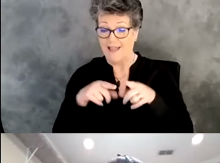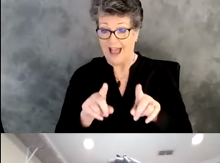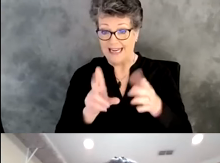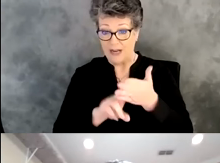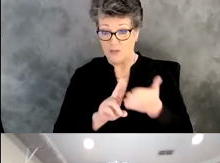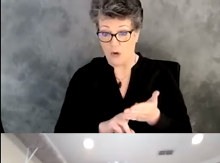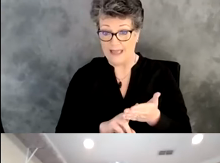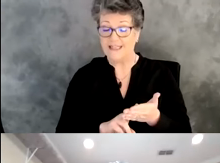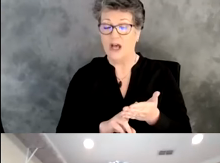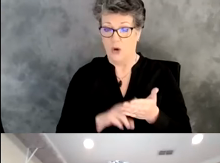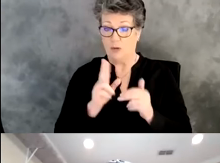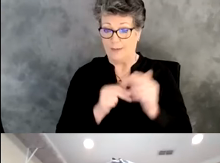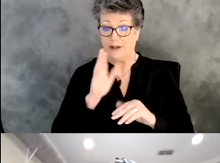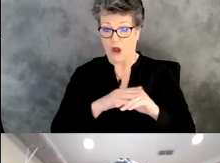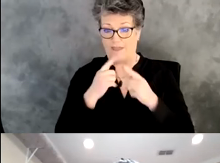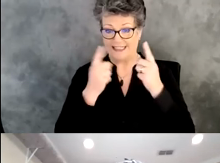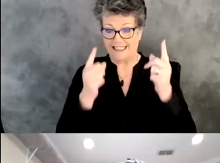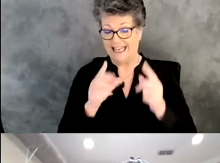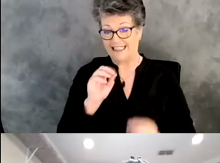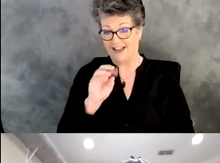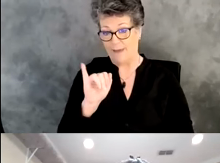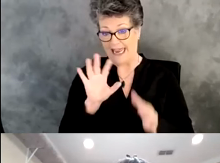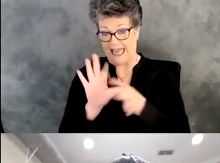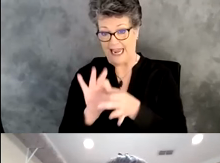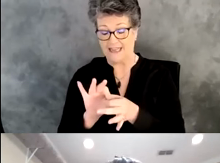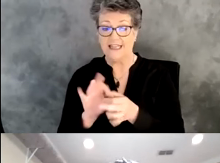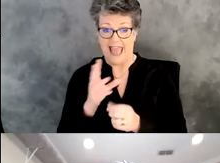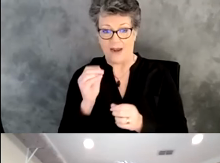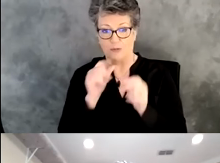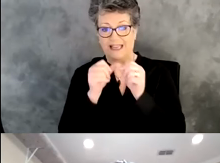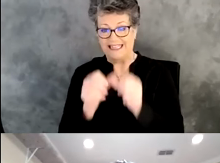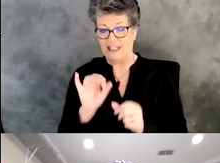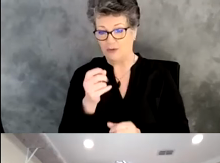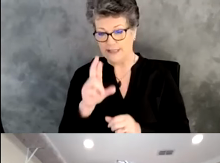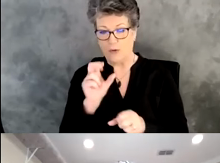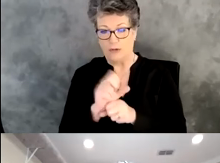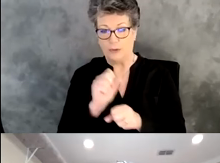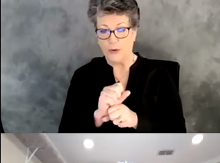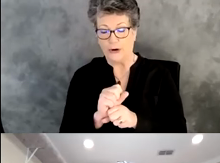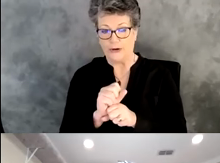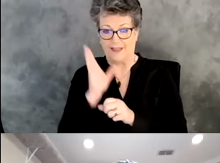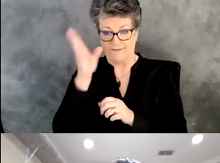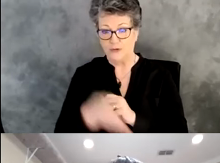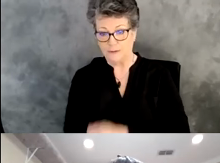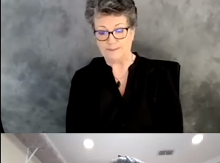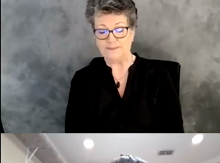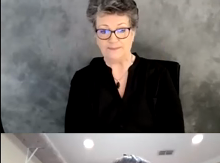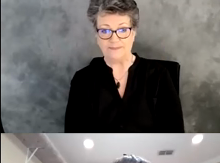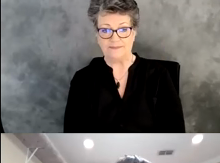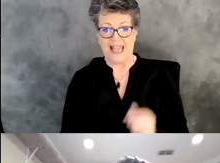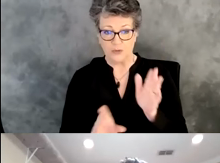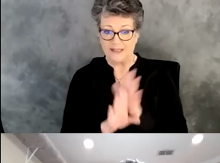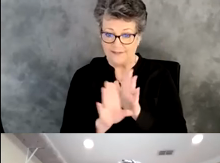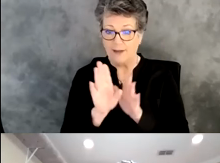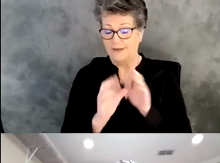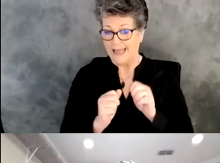success of CalMedi-Connect, and it sounds like there's just going to be continued stakeholder work in this space as we develop and implement